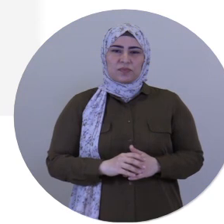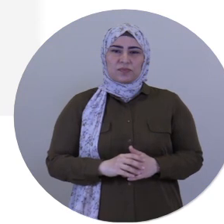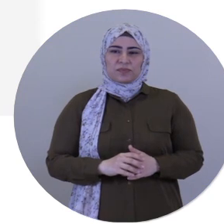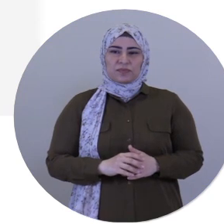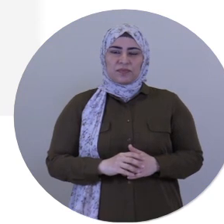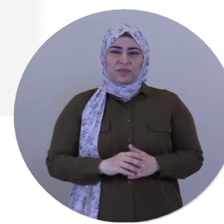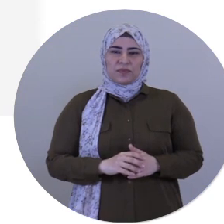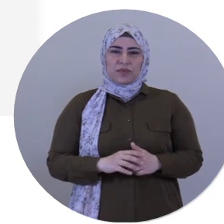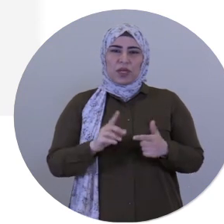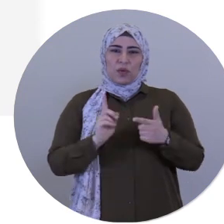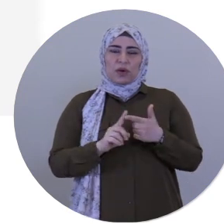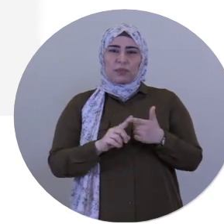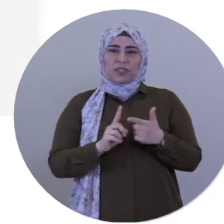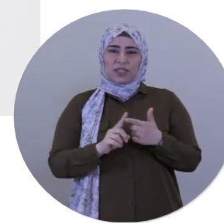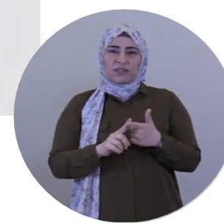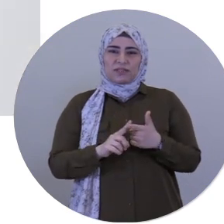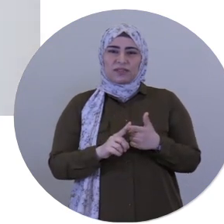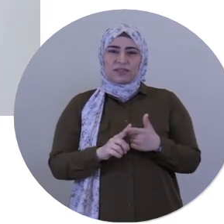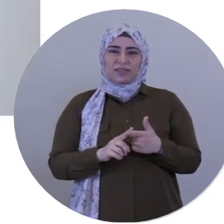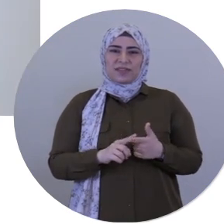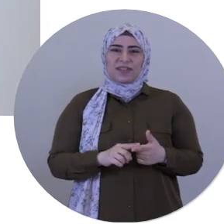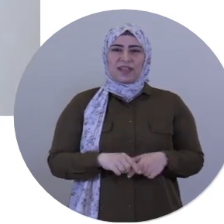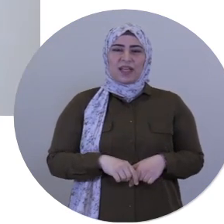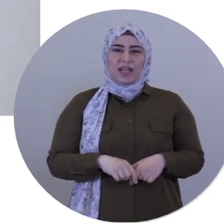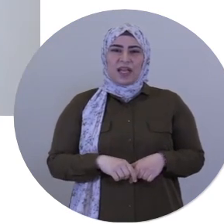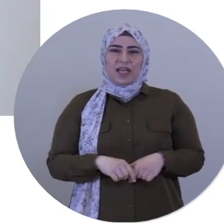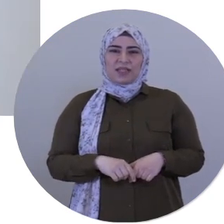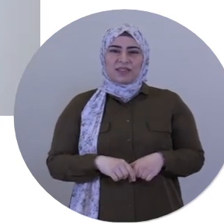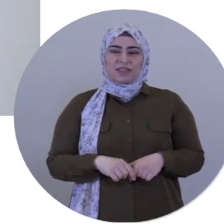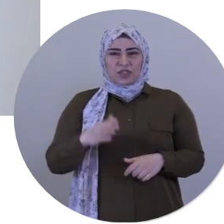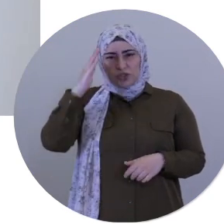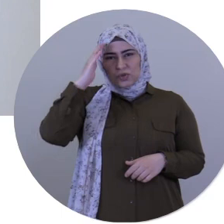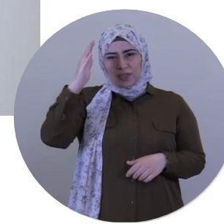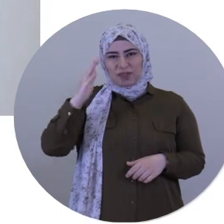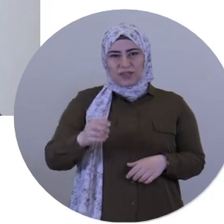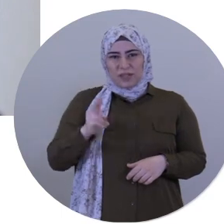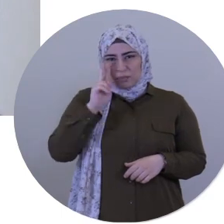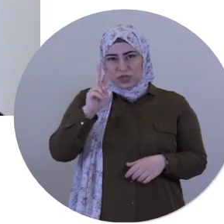and how to paraphrase and summarize. Thank you for watching.